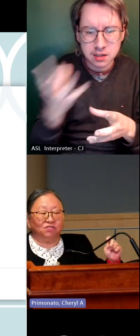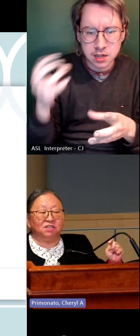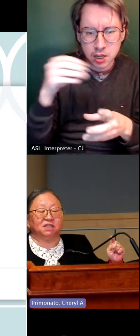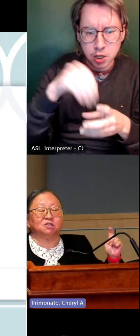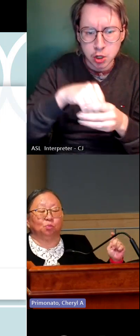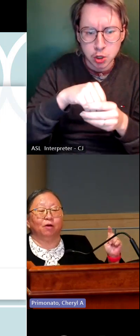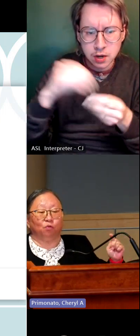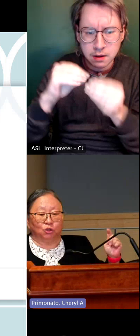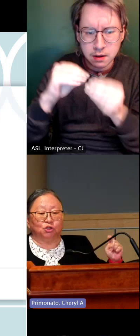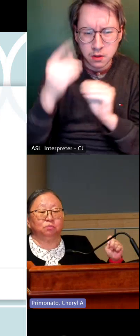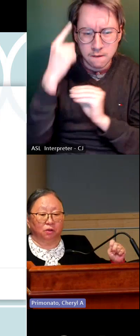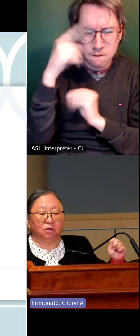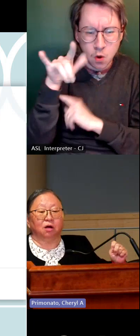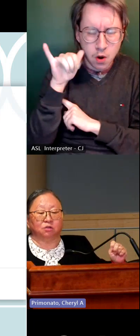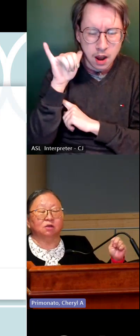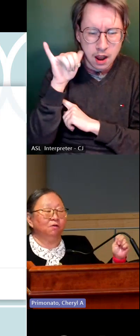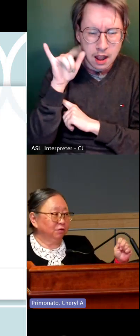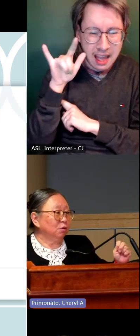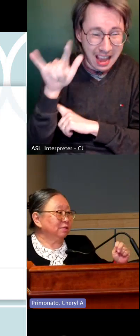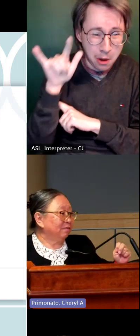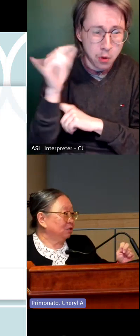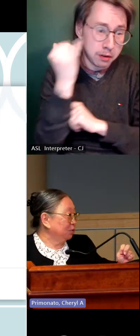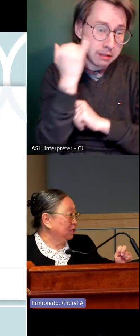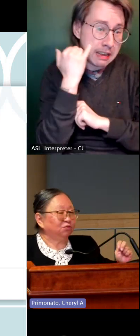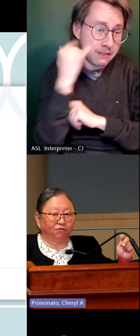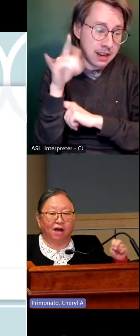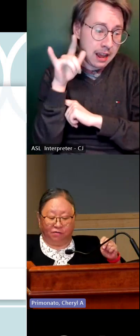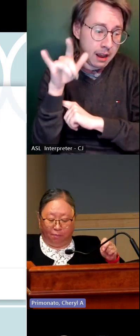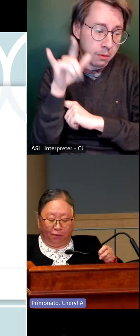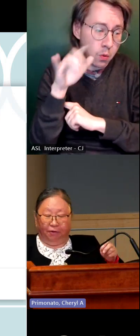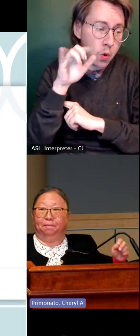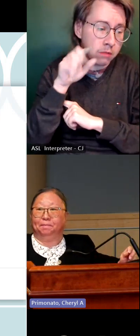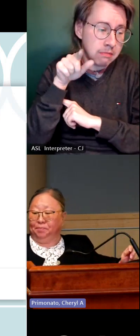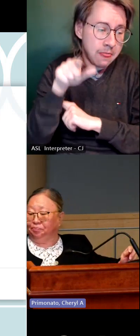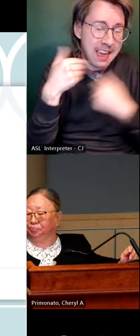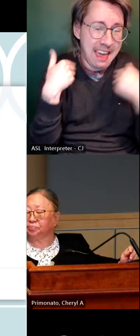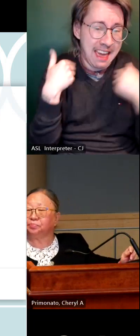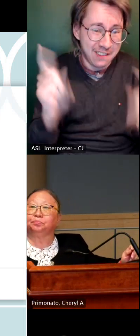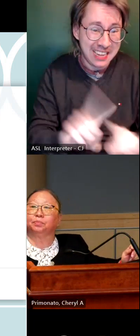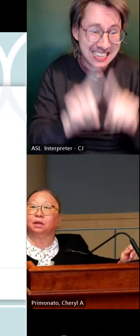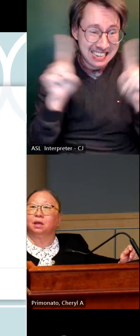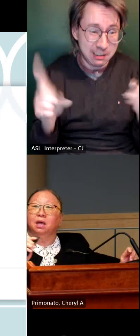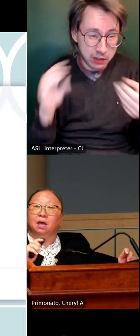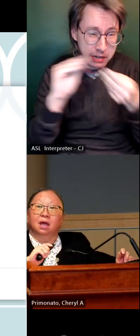is $56.42 million for the gross average receipts for 5-year period.